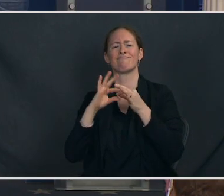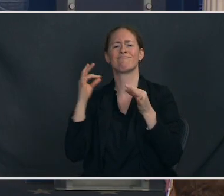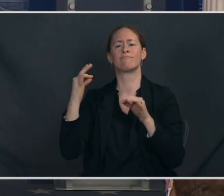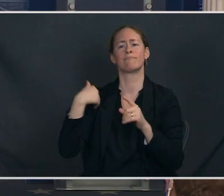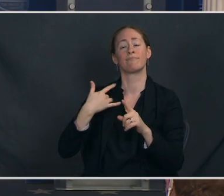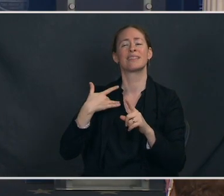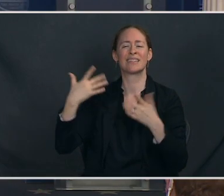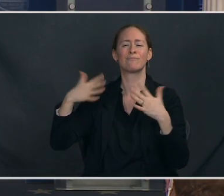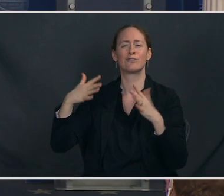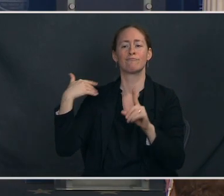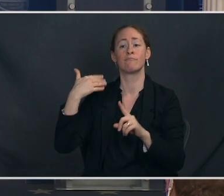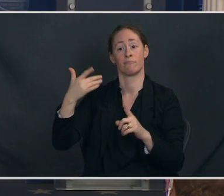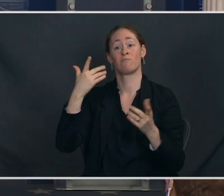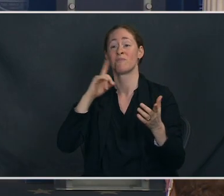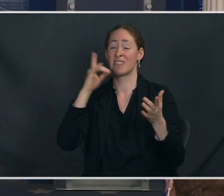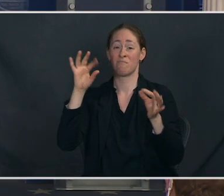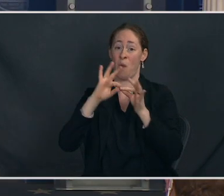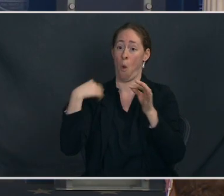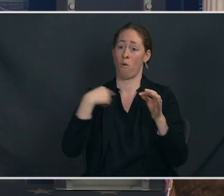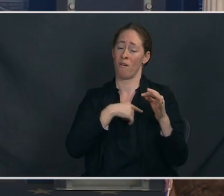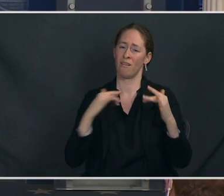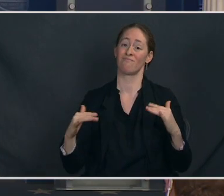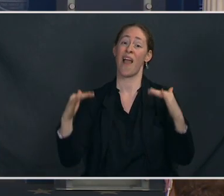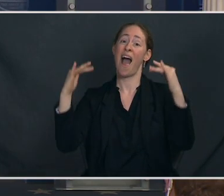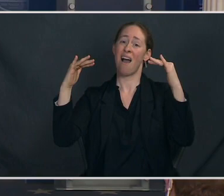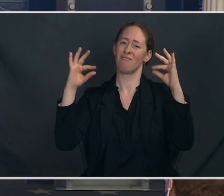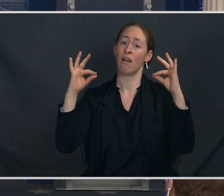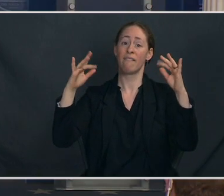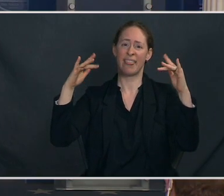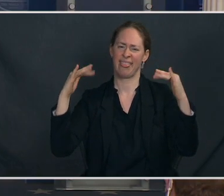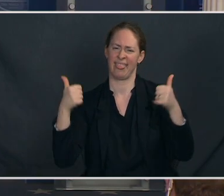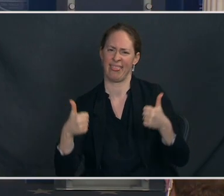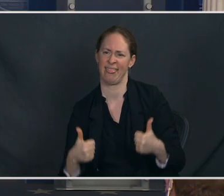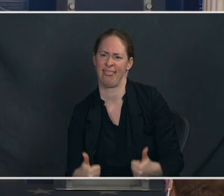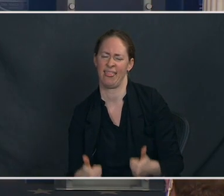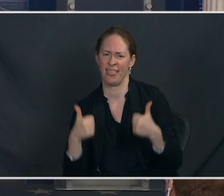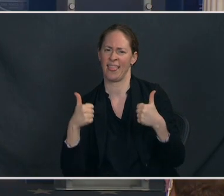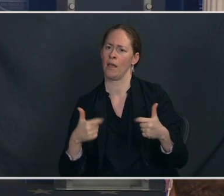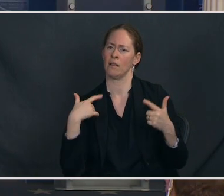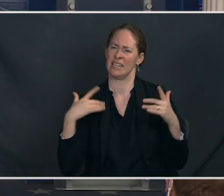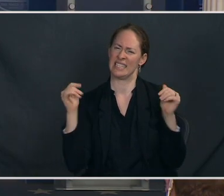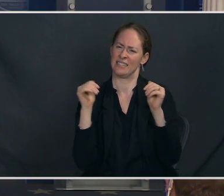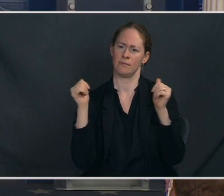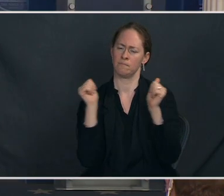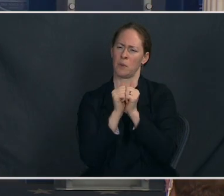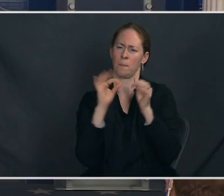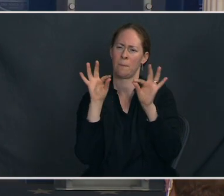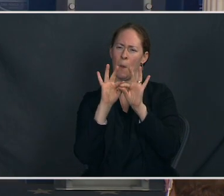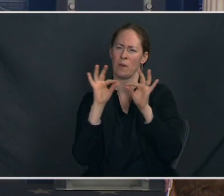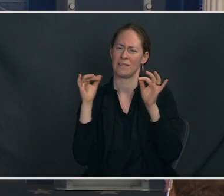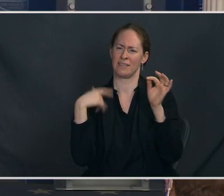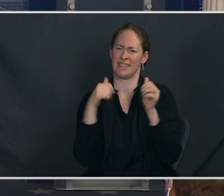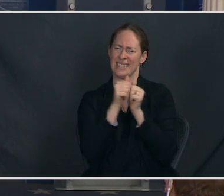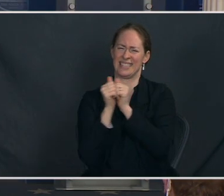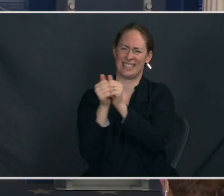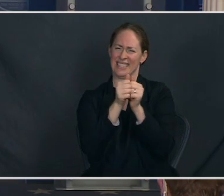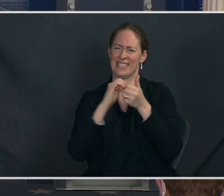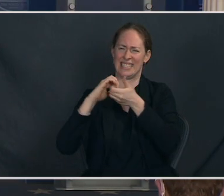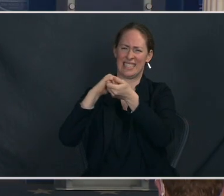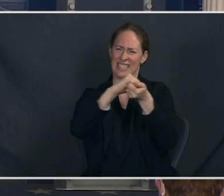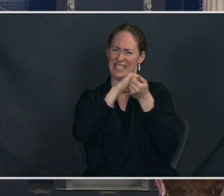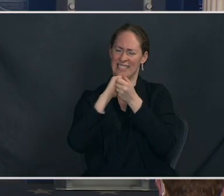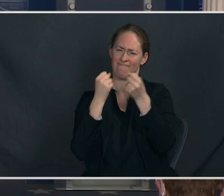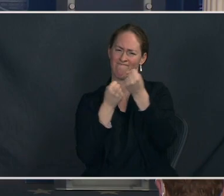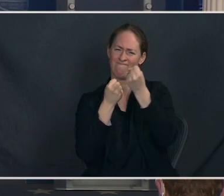fall together. Advancing equity is a critical part of healing and of restoring unity in